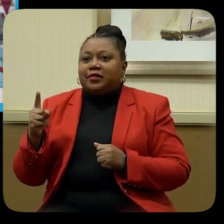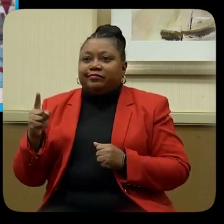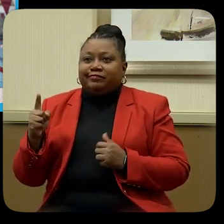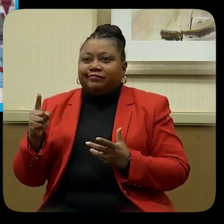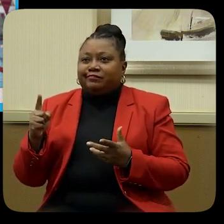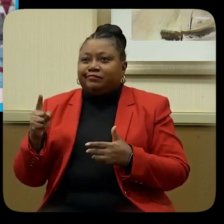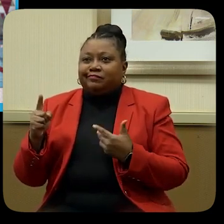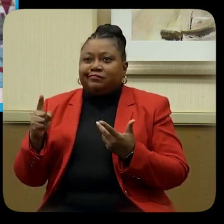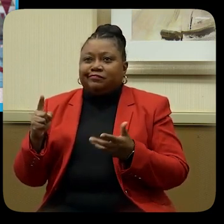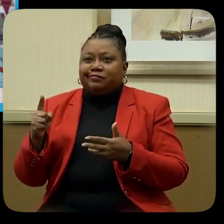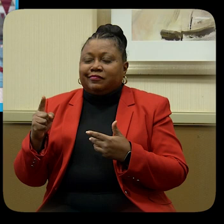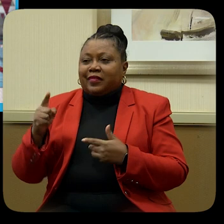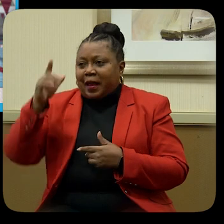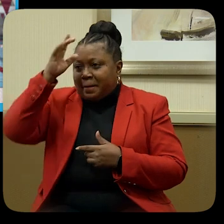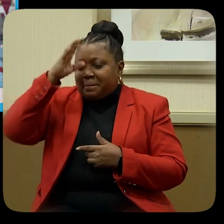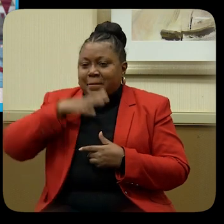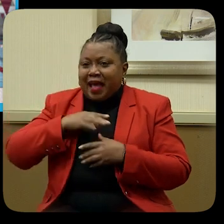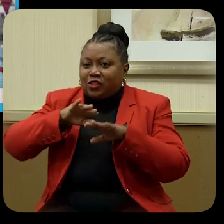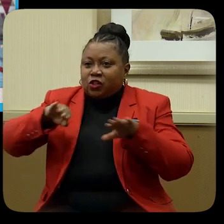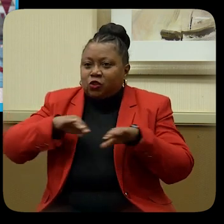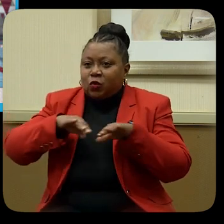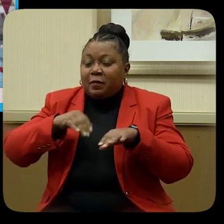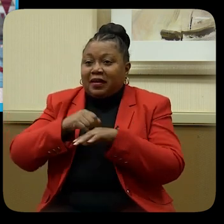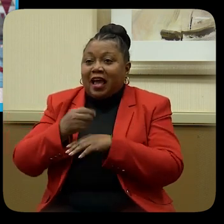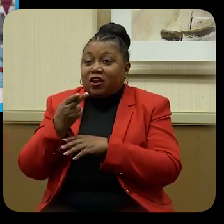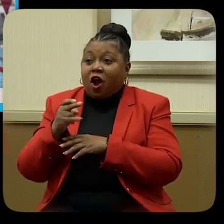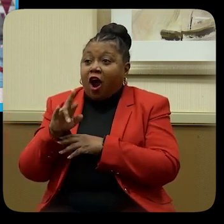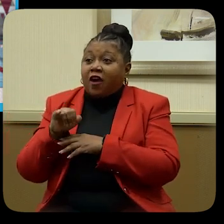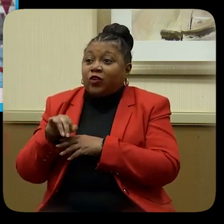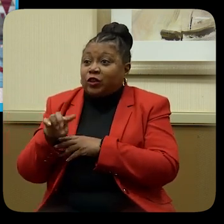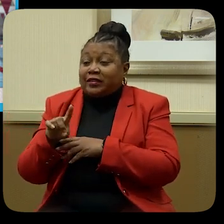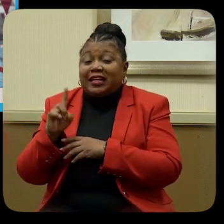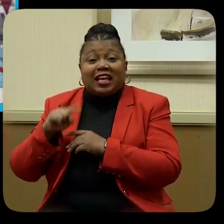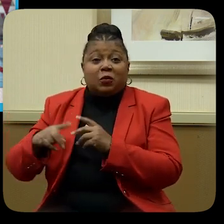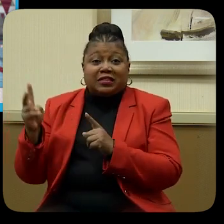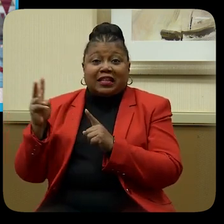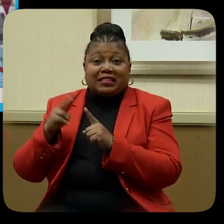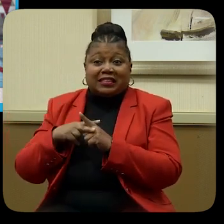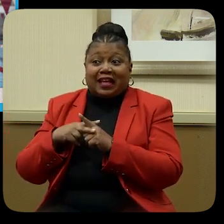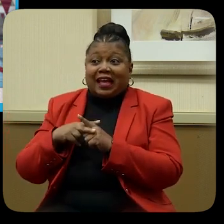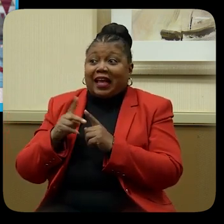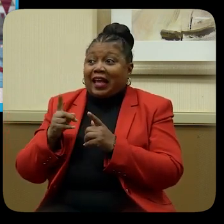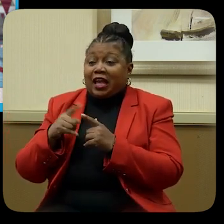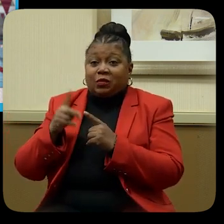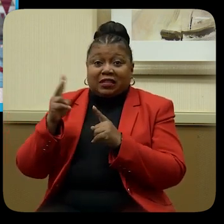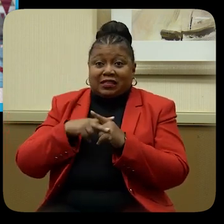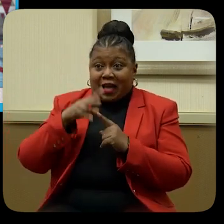I men's swimmer at Harvard. And so he was assigned female at birth,